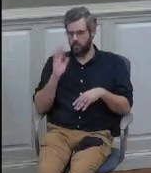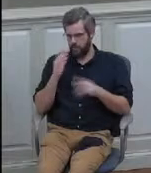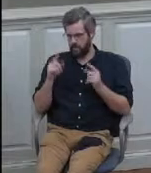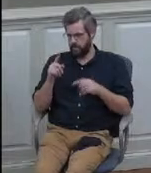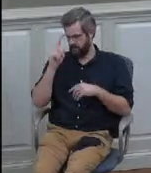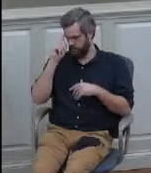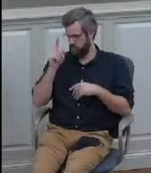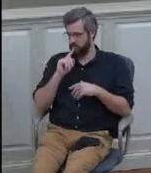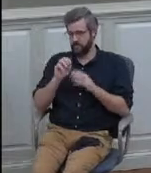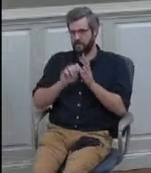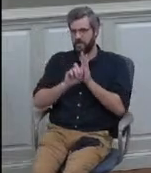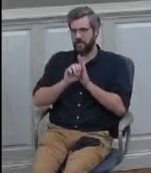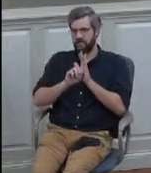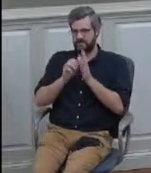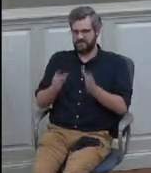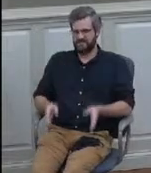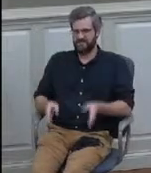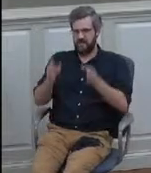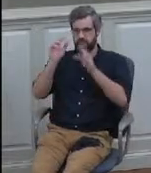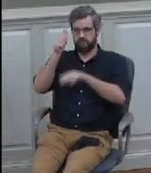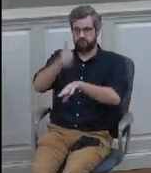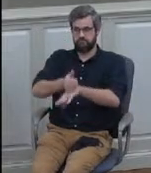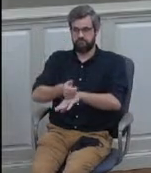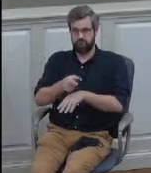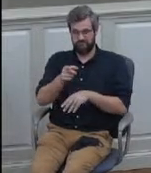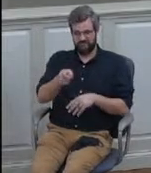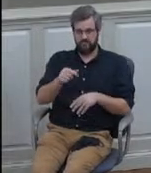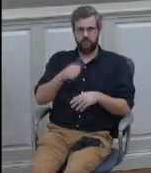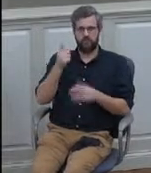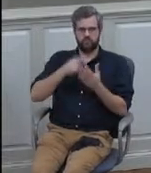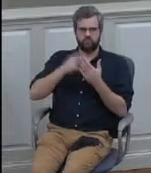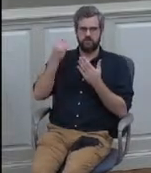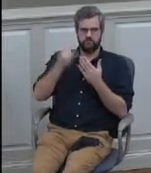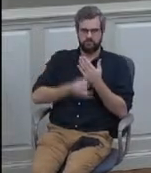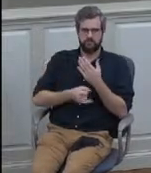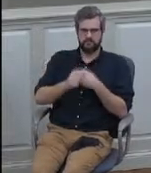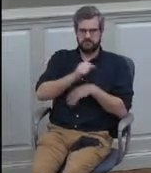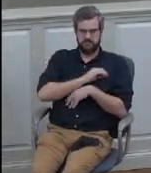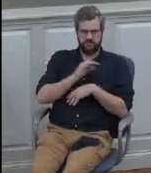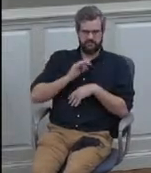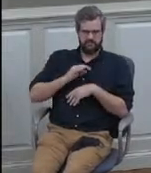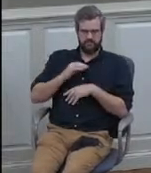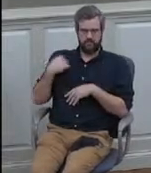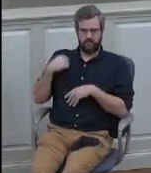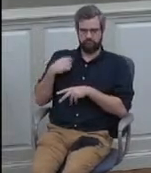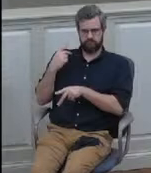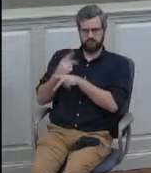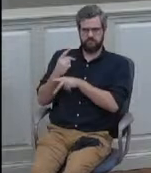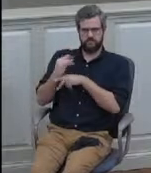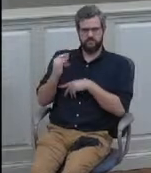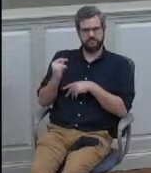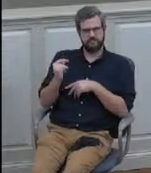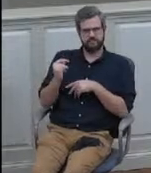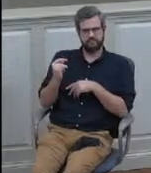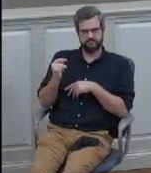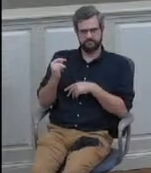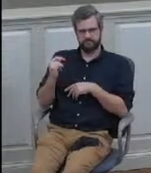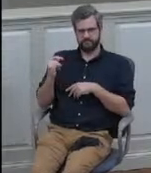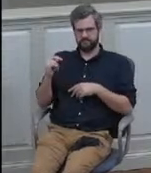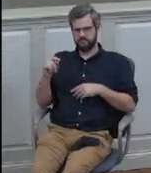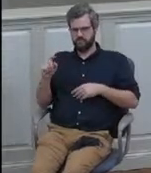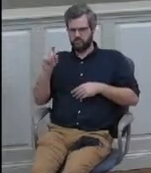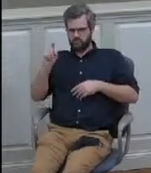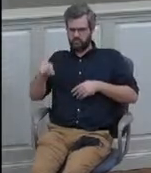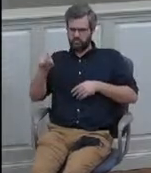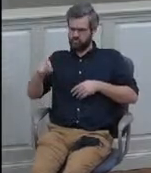The elevator tile replacement, they're going to, you know, that's another project that staff is going to do in-house, and that should be, you